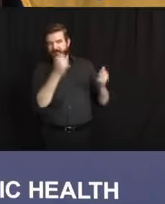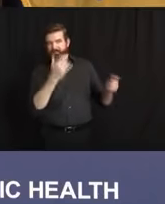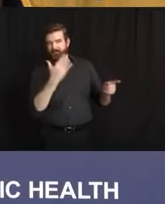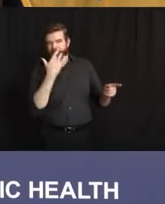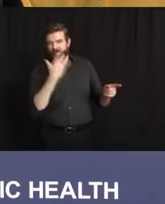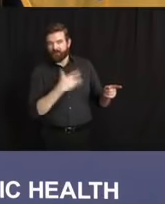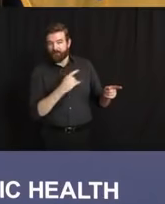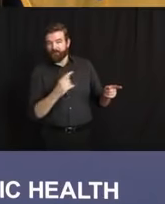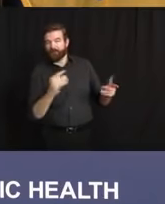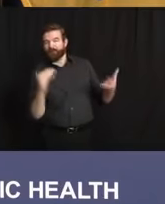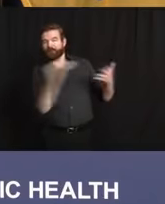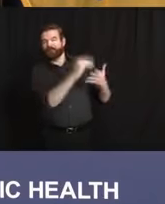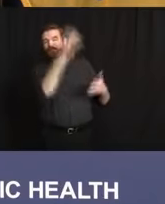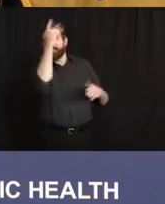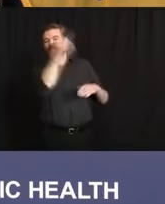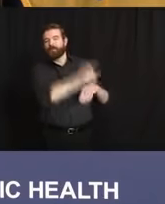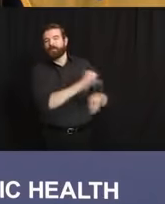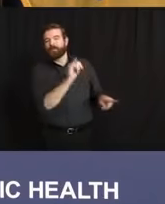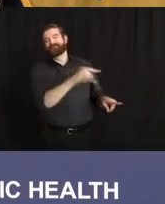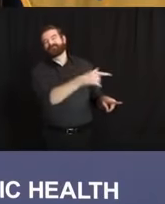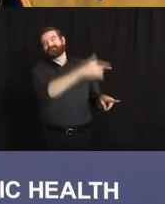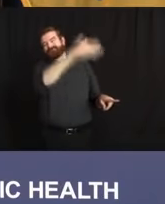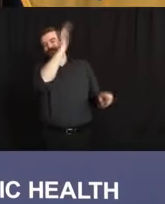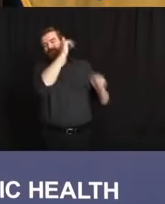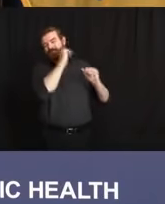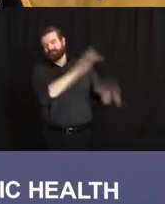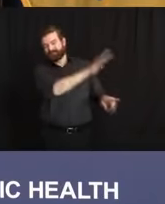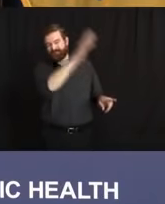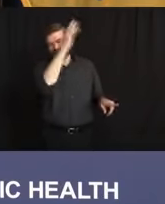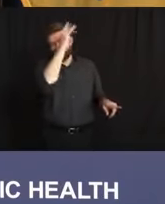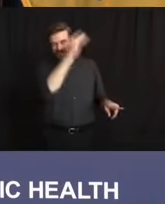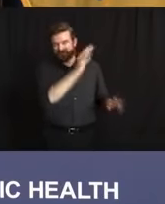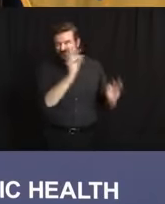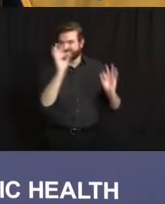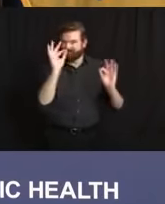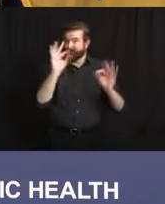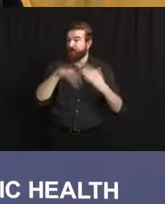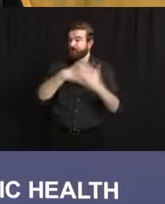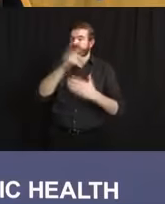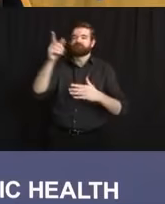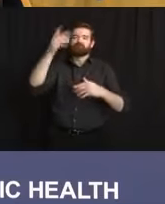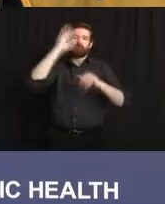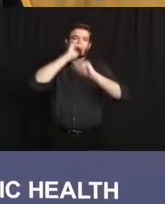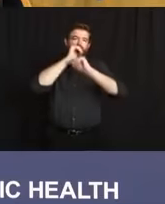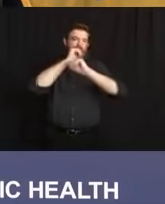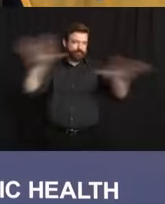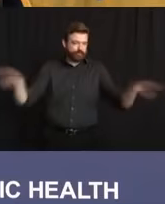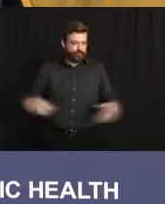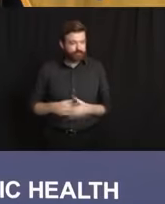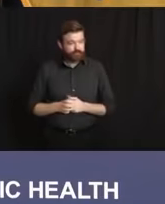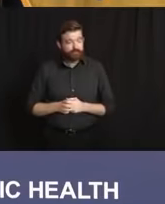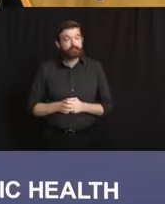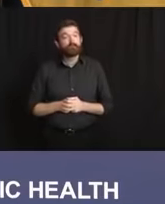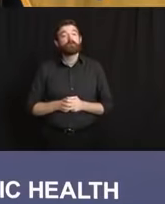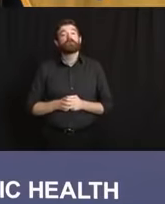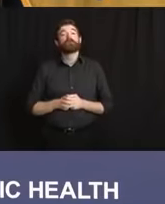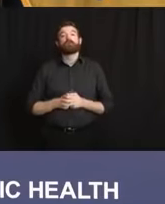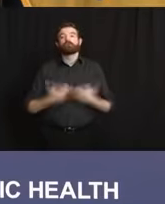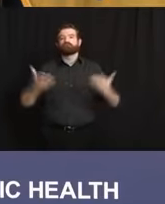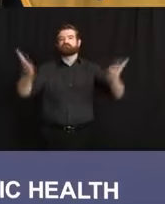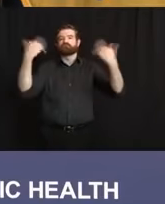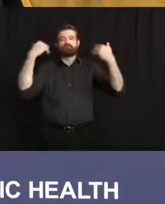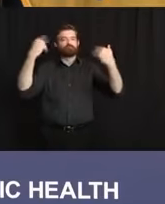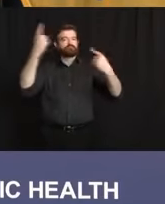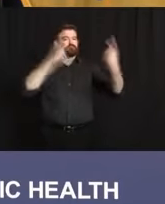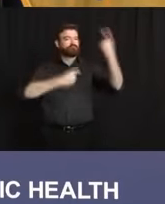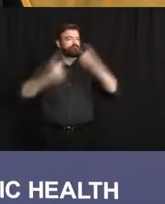there. I think we'll start with Elise. Before we do, Matt, just to say we have a White House video conference on